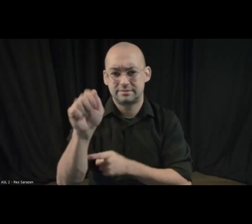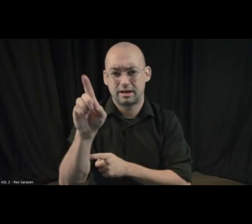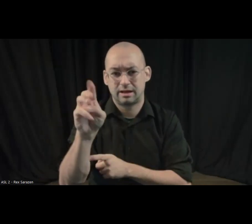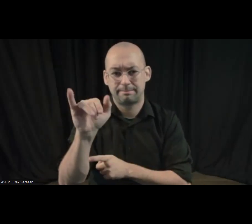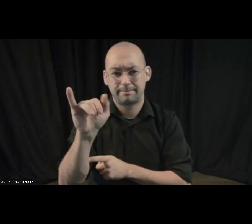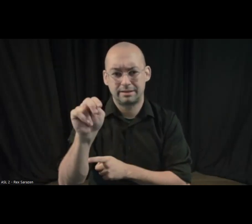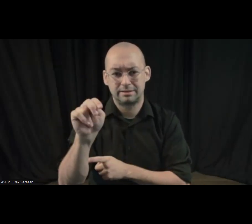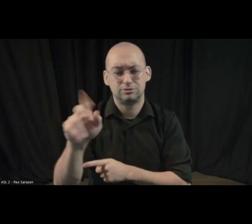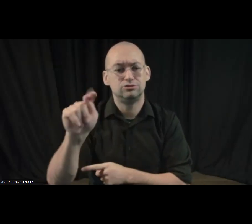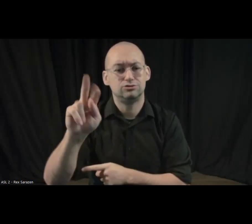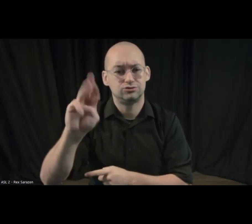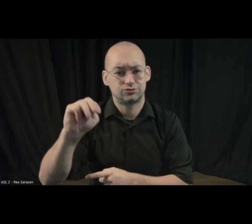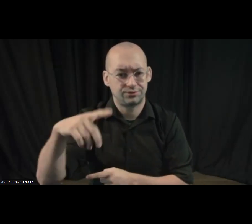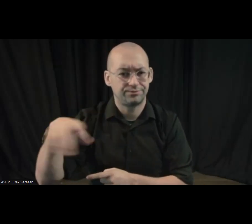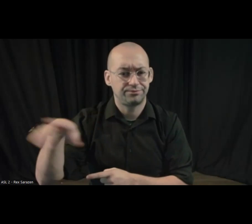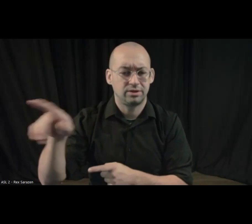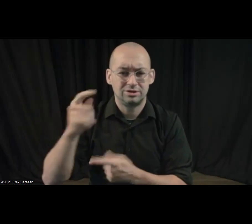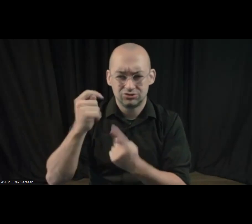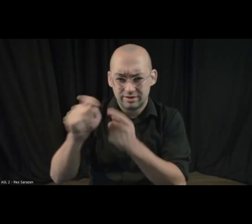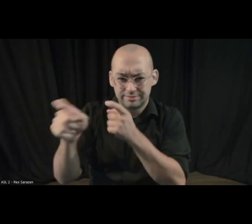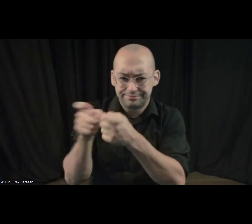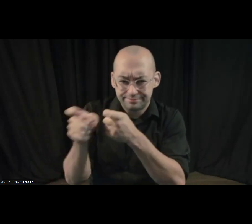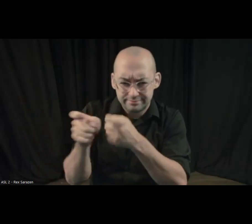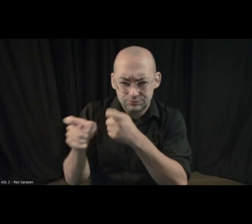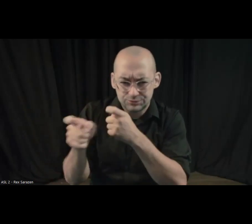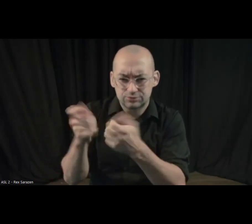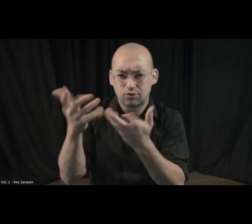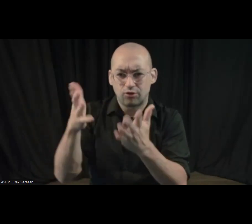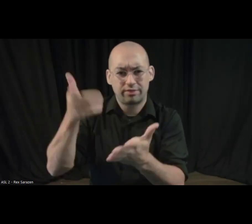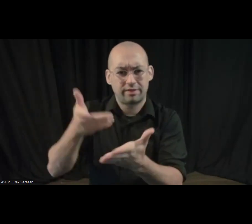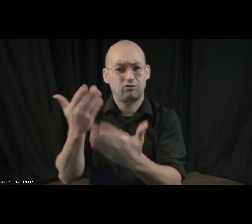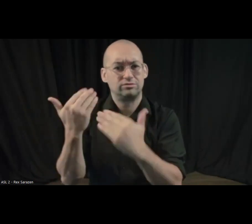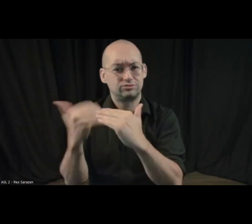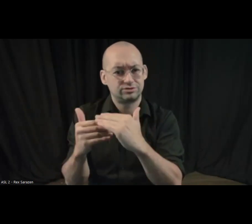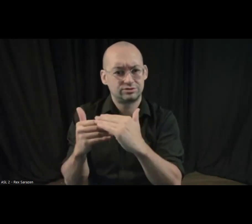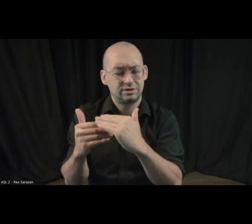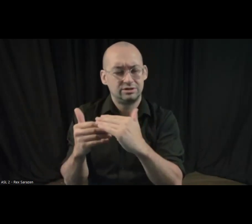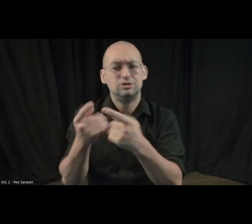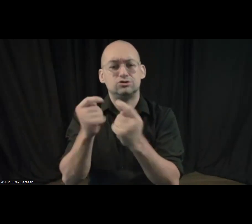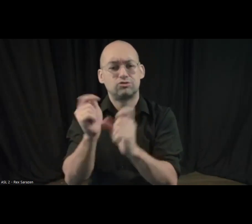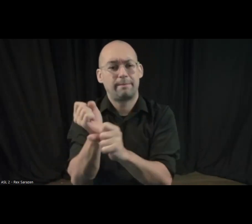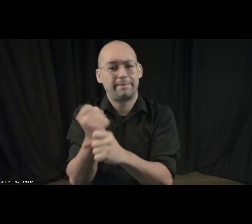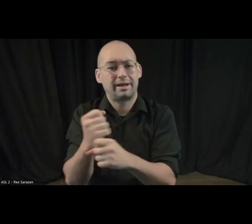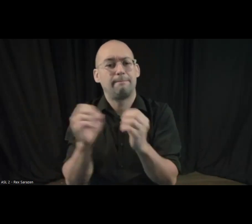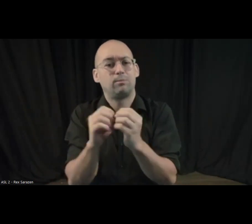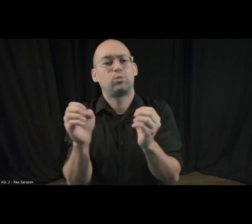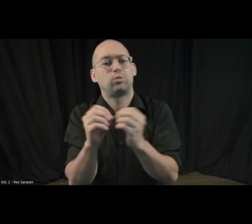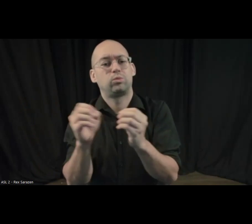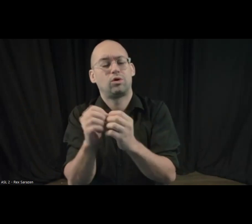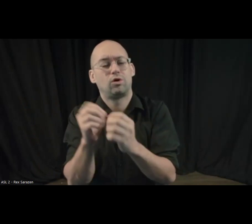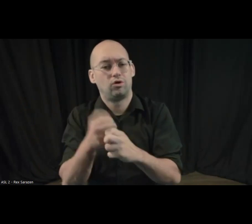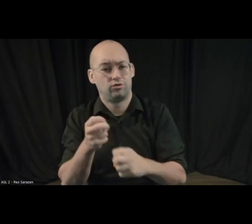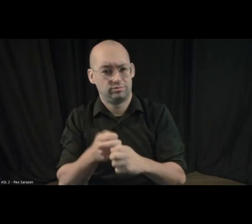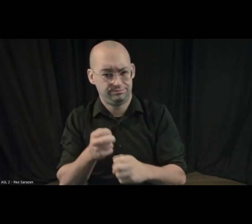to tinker with those existing restrictions to make it even harder for people to get benefits. So